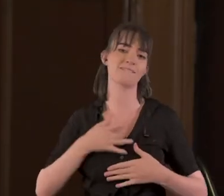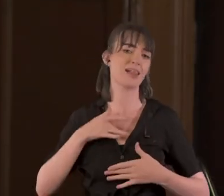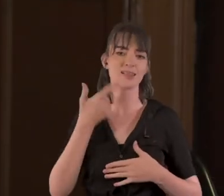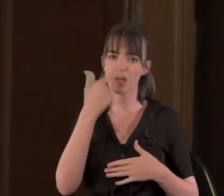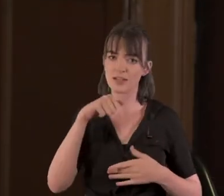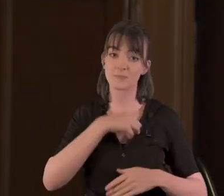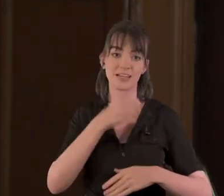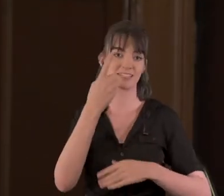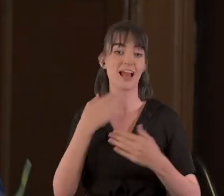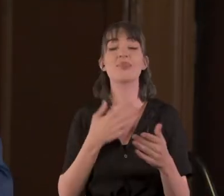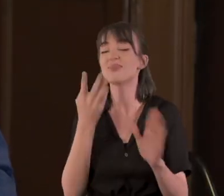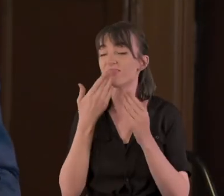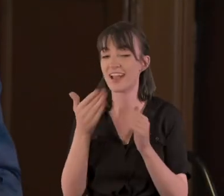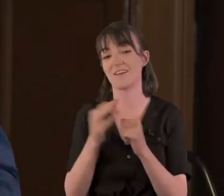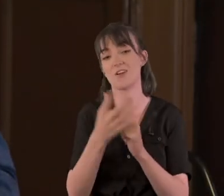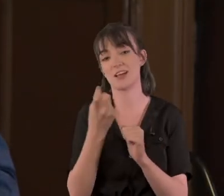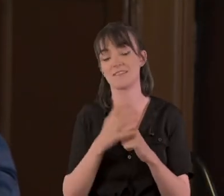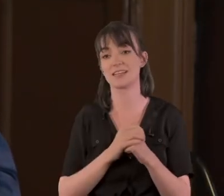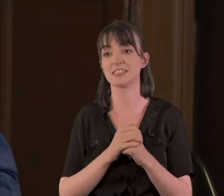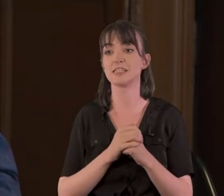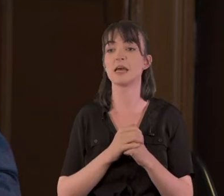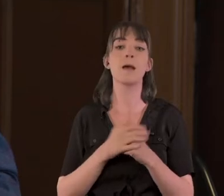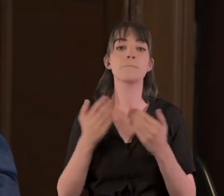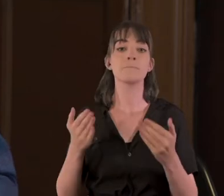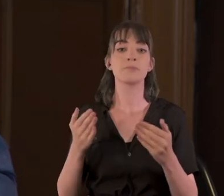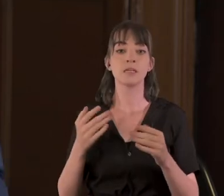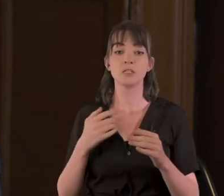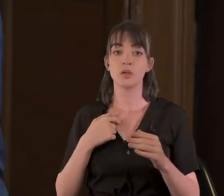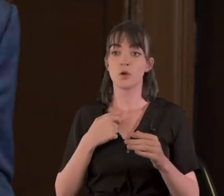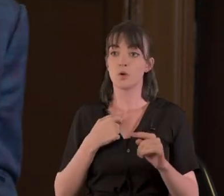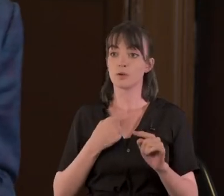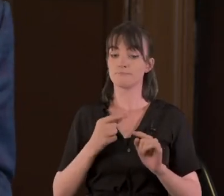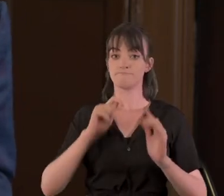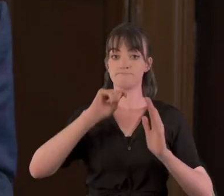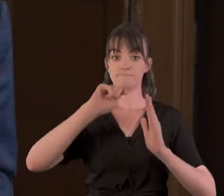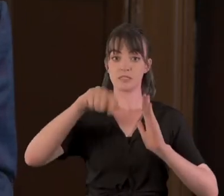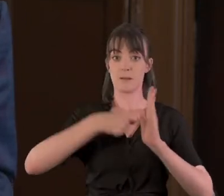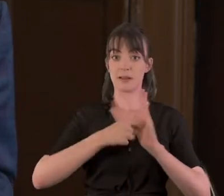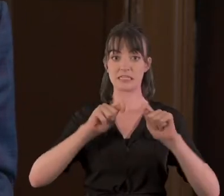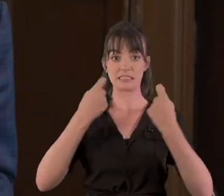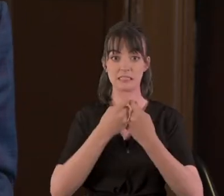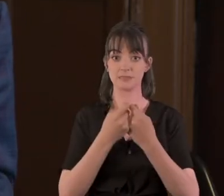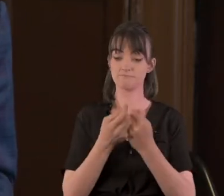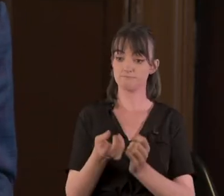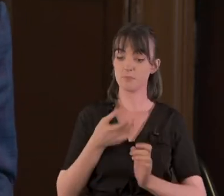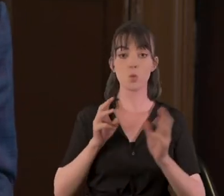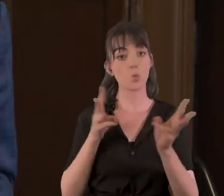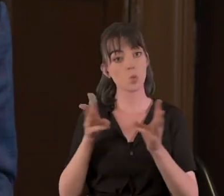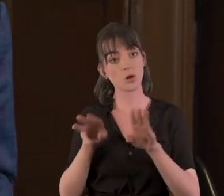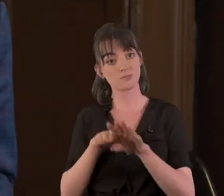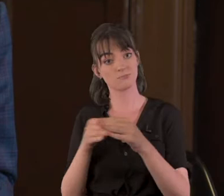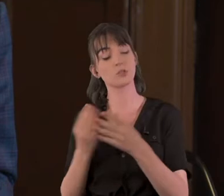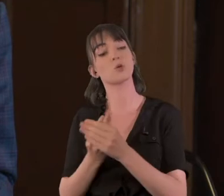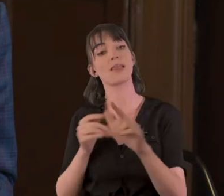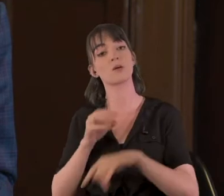the invitation. Well, I was approached by a production company working with RTE, and the